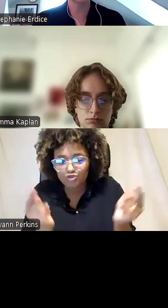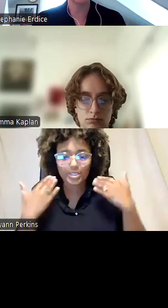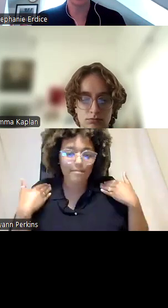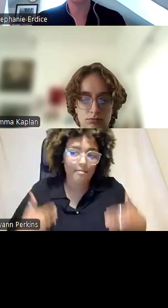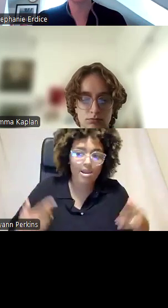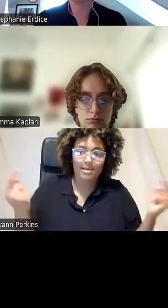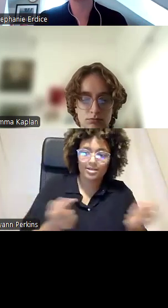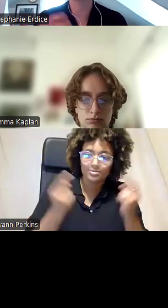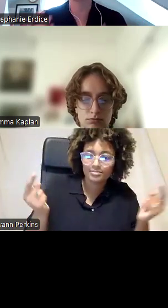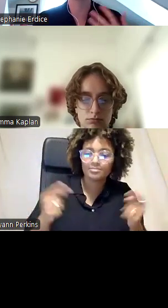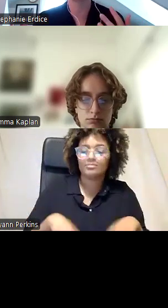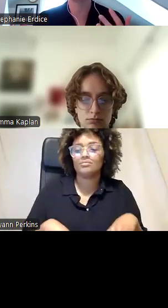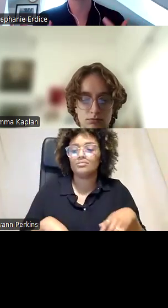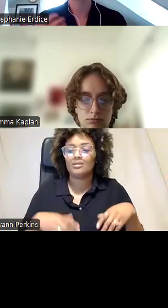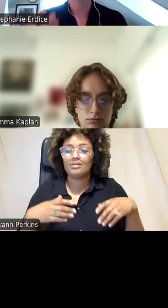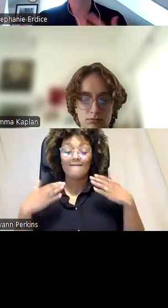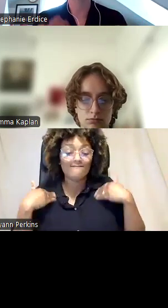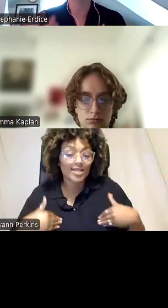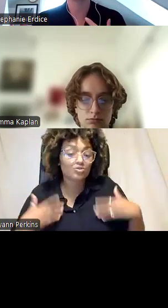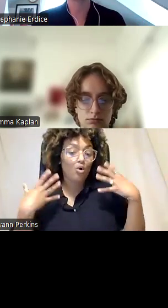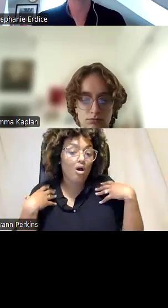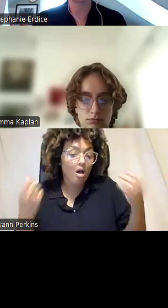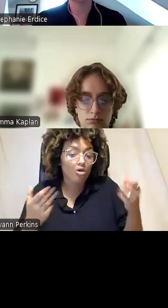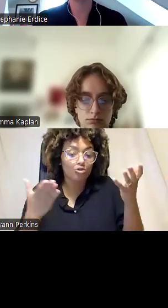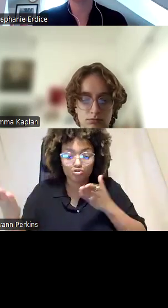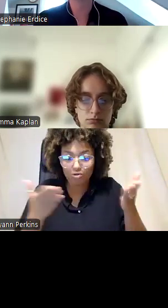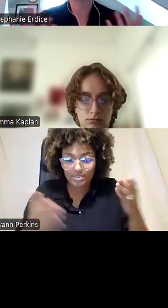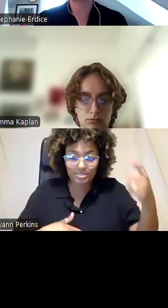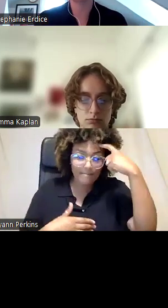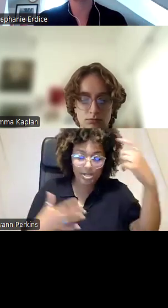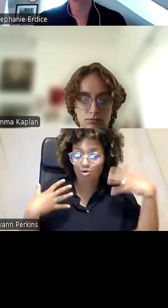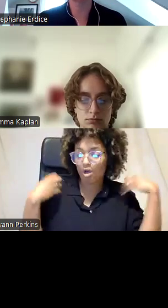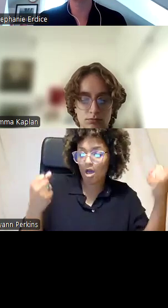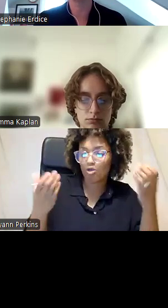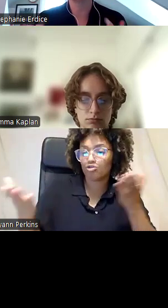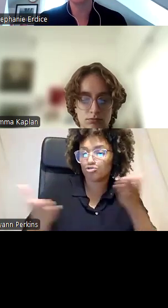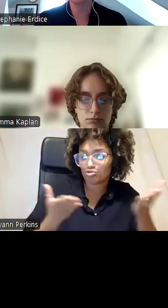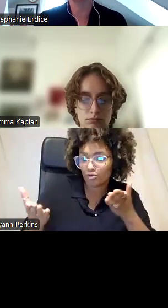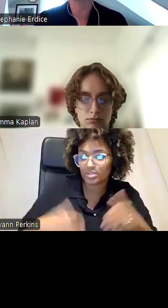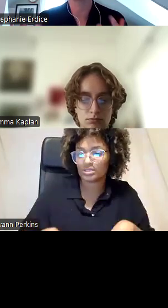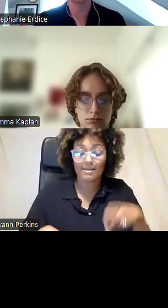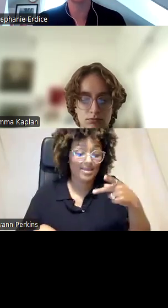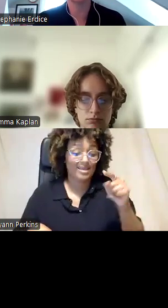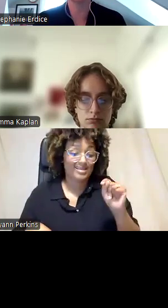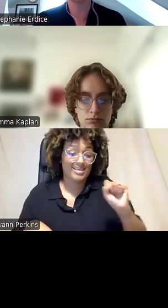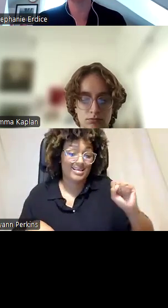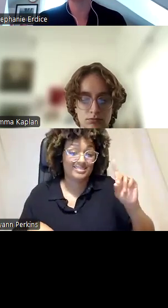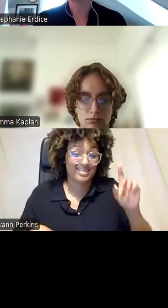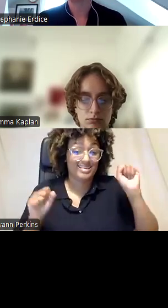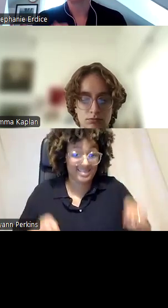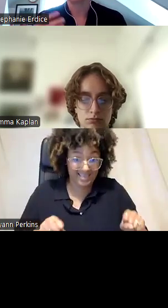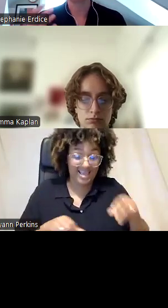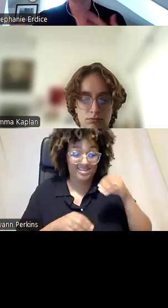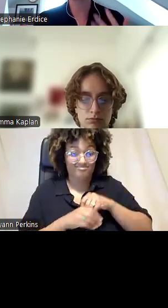services, physical health services. Sometimes symptoms of post-traumatic stress can manifest physically with headaches and digestive